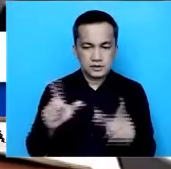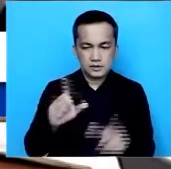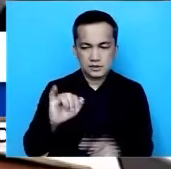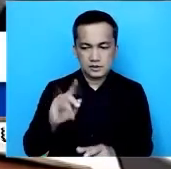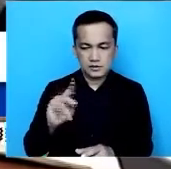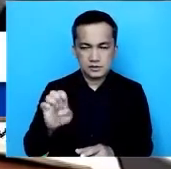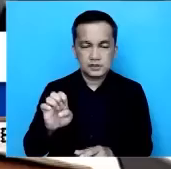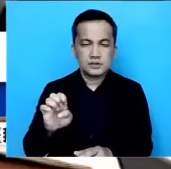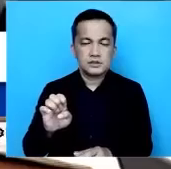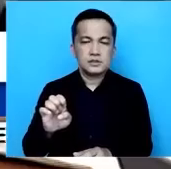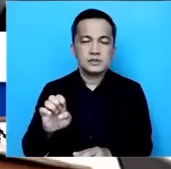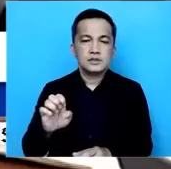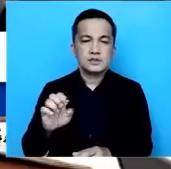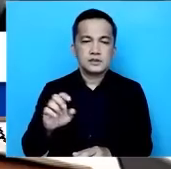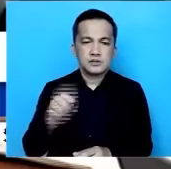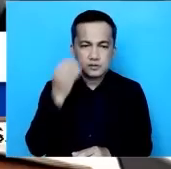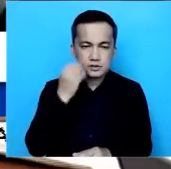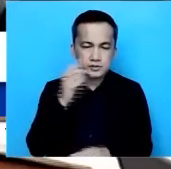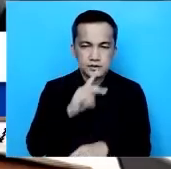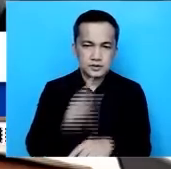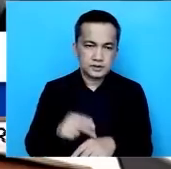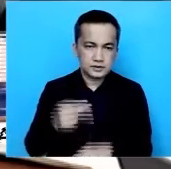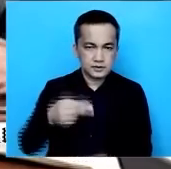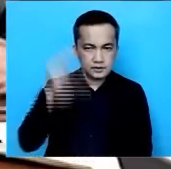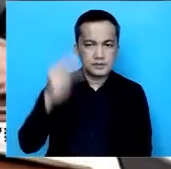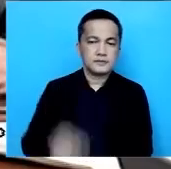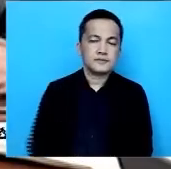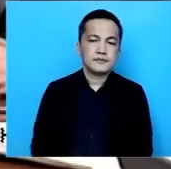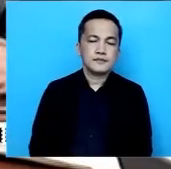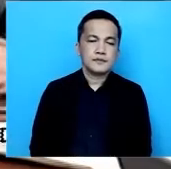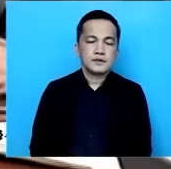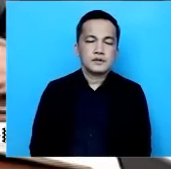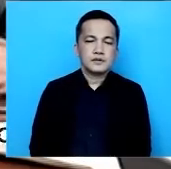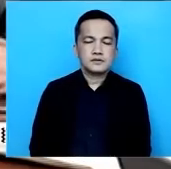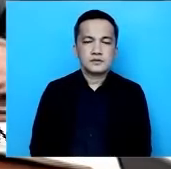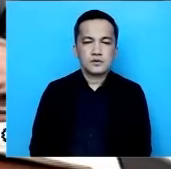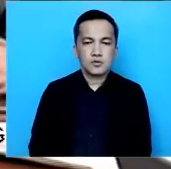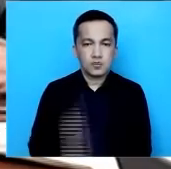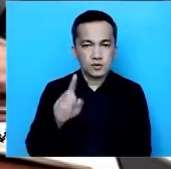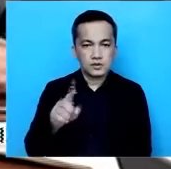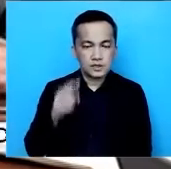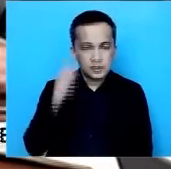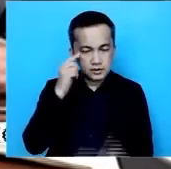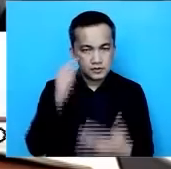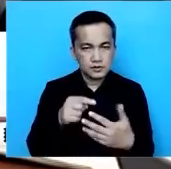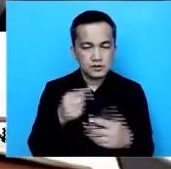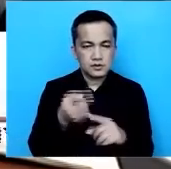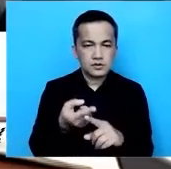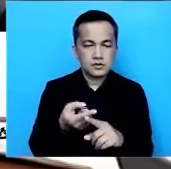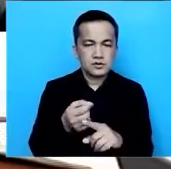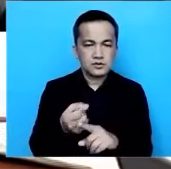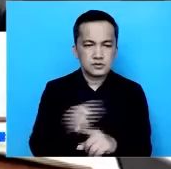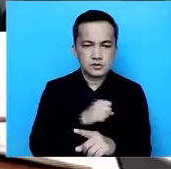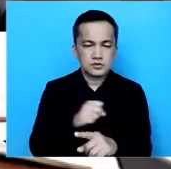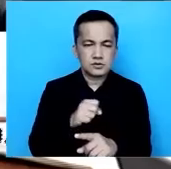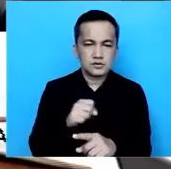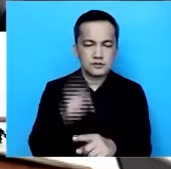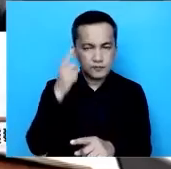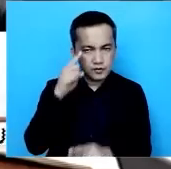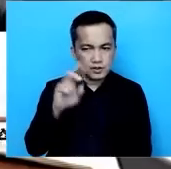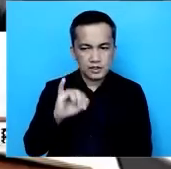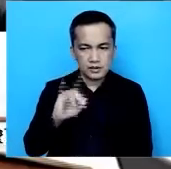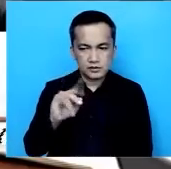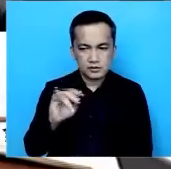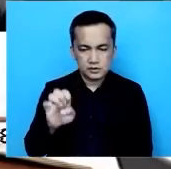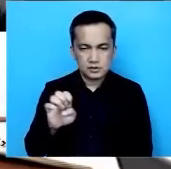in the Philippines was quite high. And one of the identified source or vehicle for iodine that is